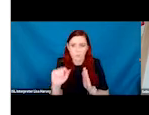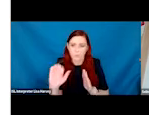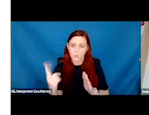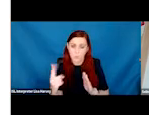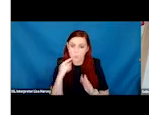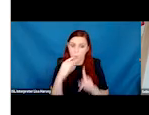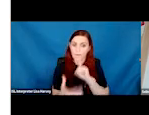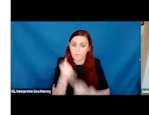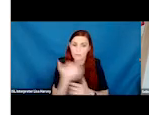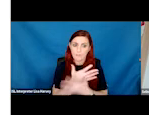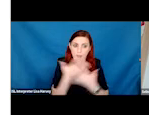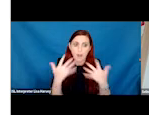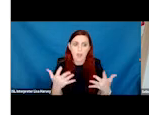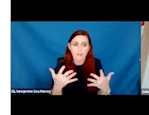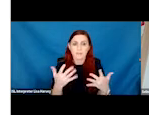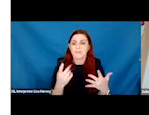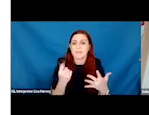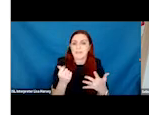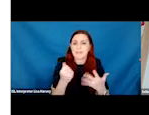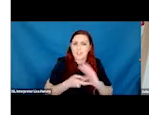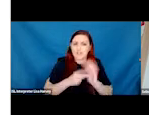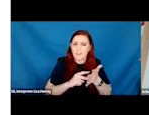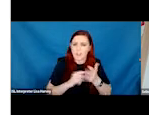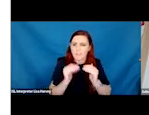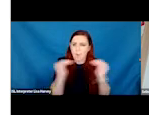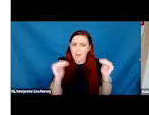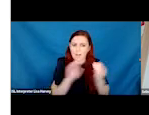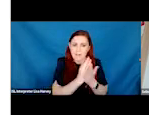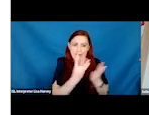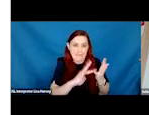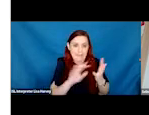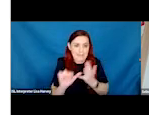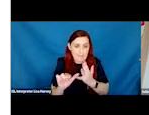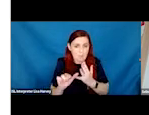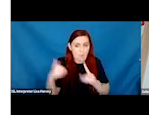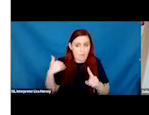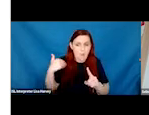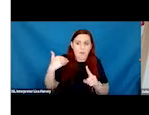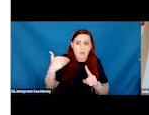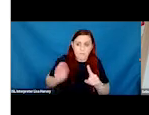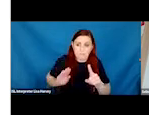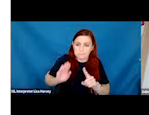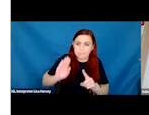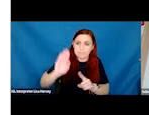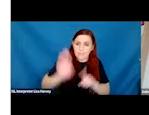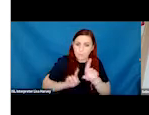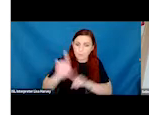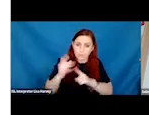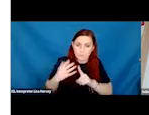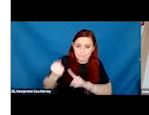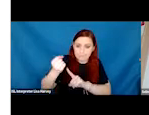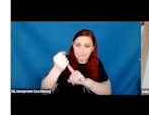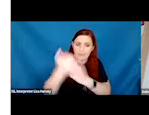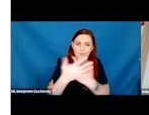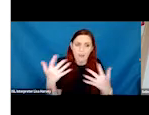way since the Strategy for Equality in 1996 and its 402 recommendations of actions required to provide